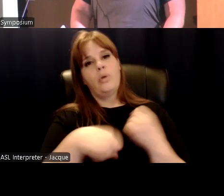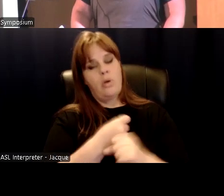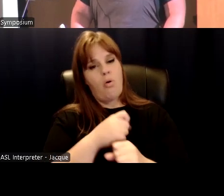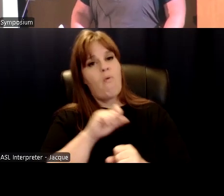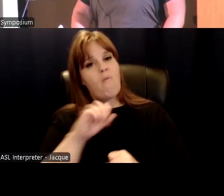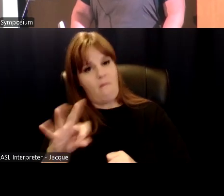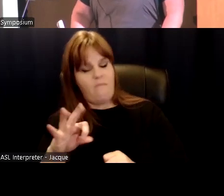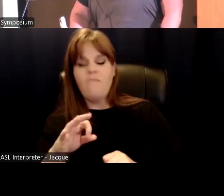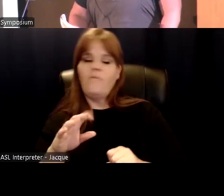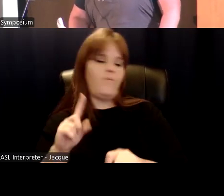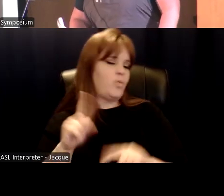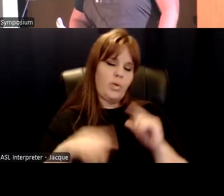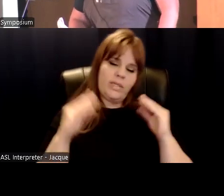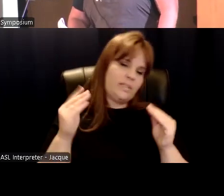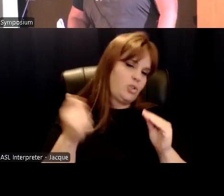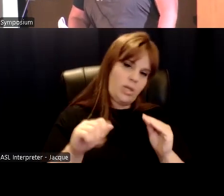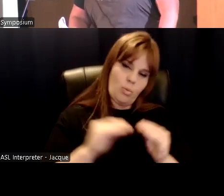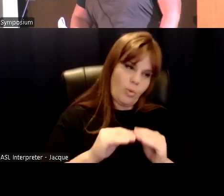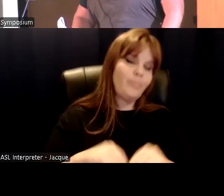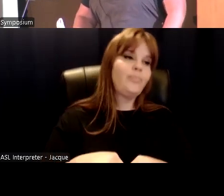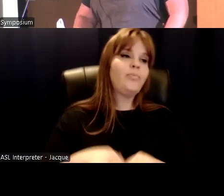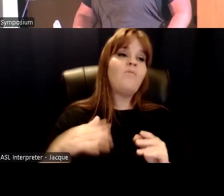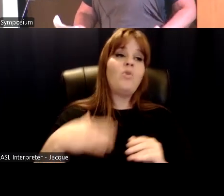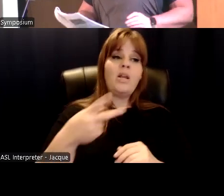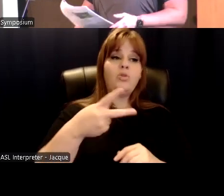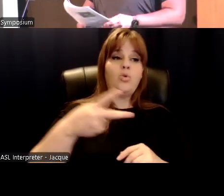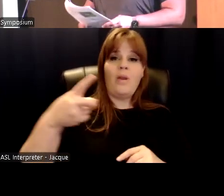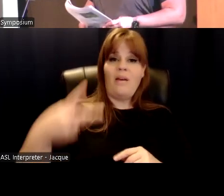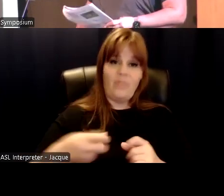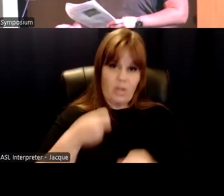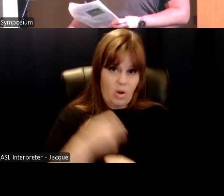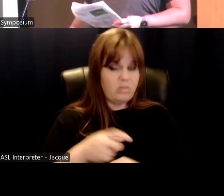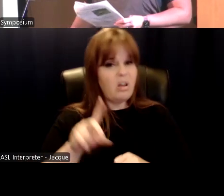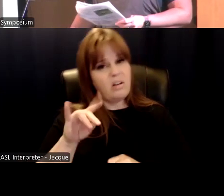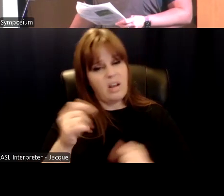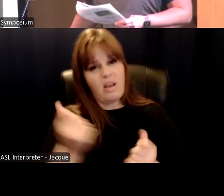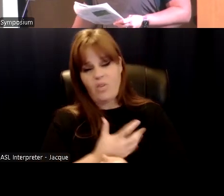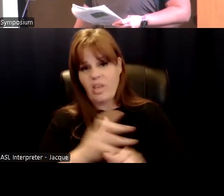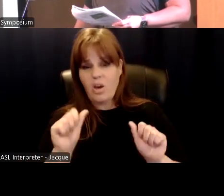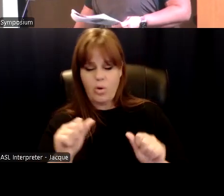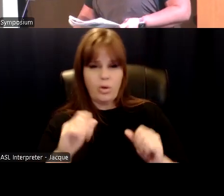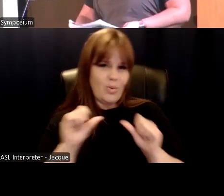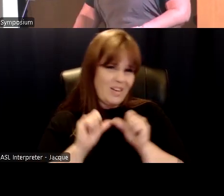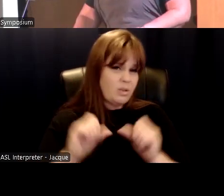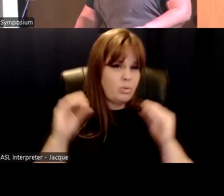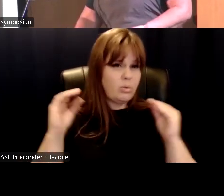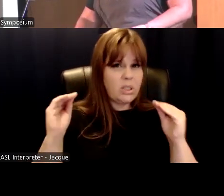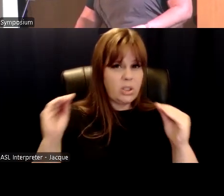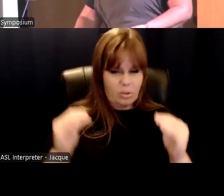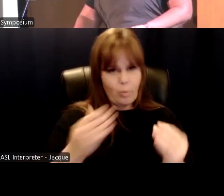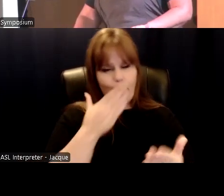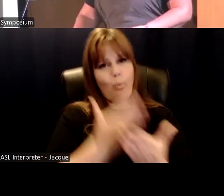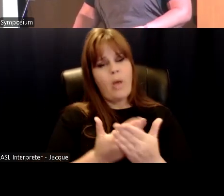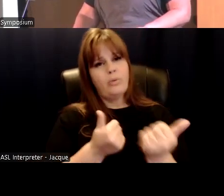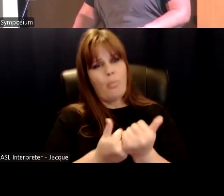anymore. So over the next 2.5 years, I did all that I could to continue teaching and was well supported at home and at